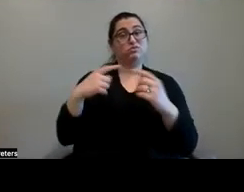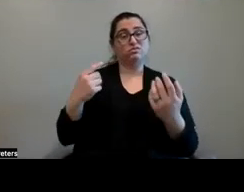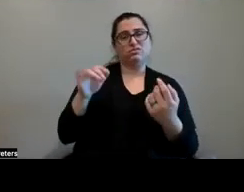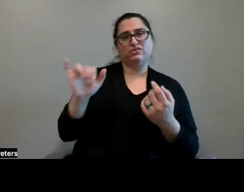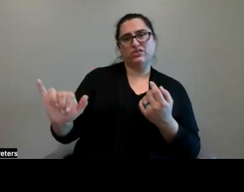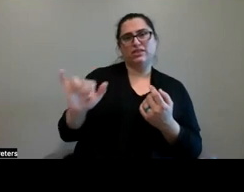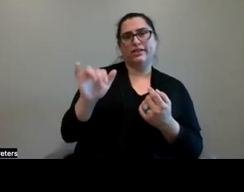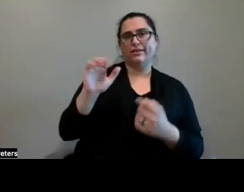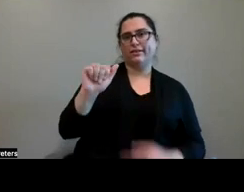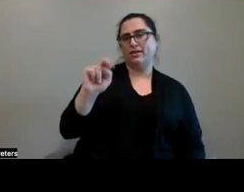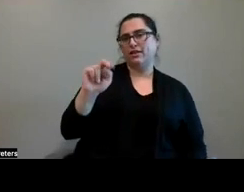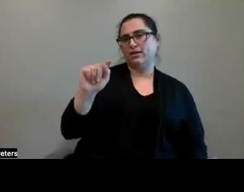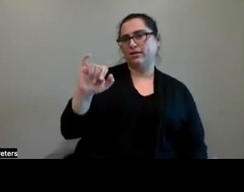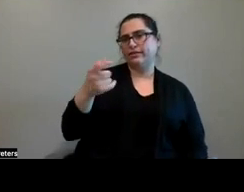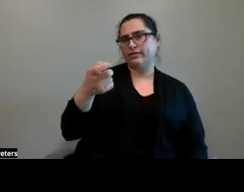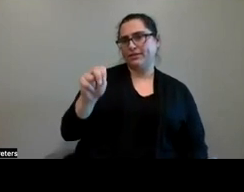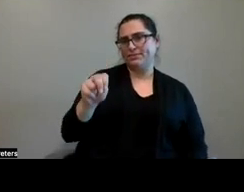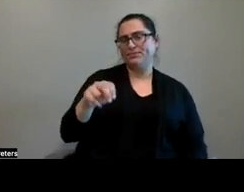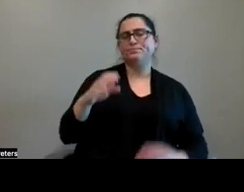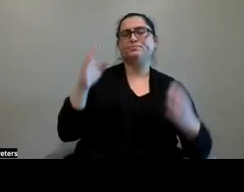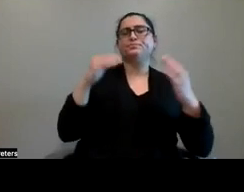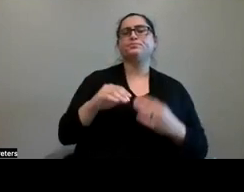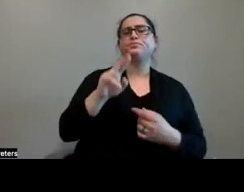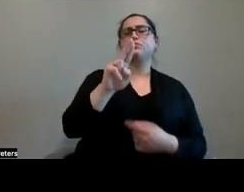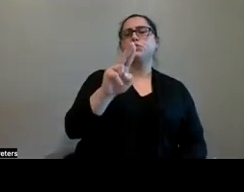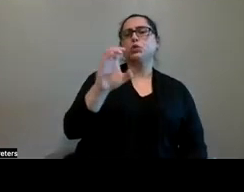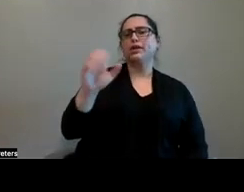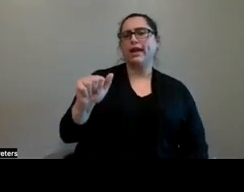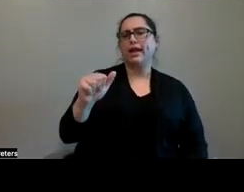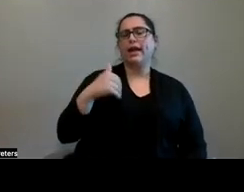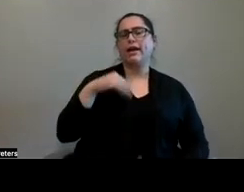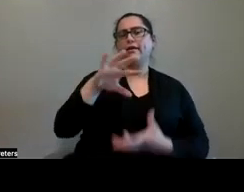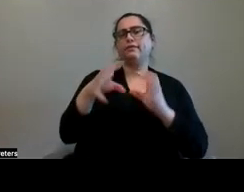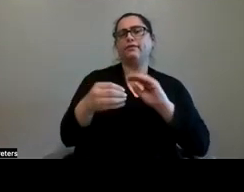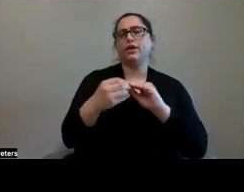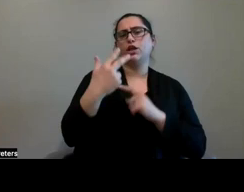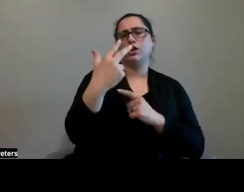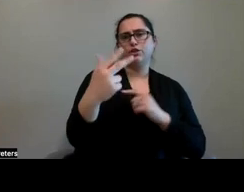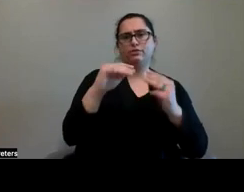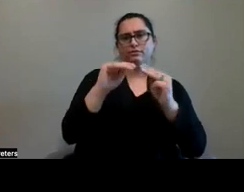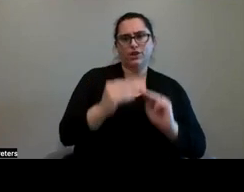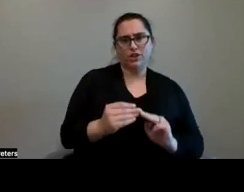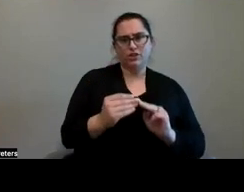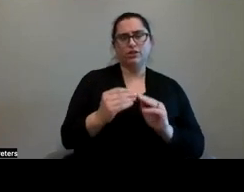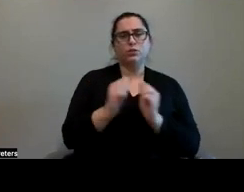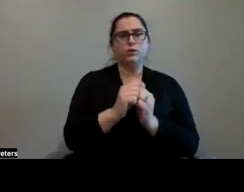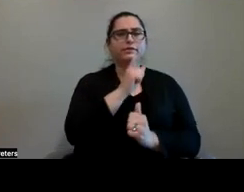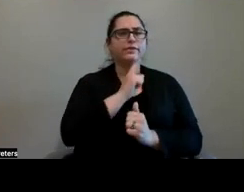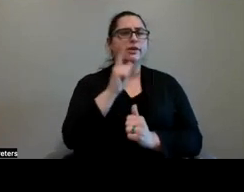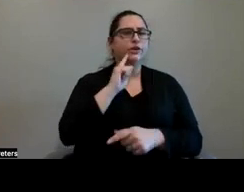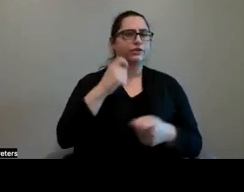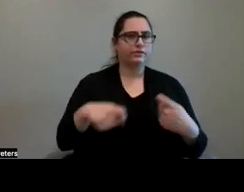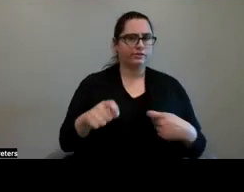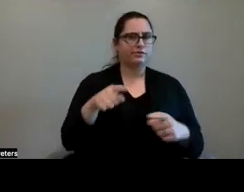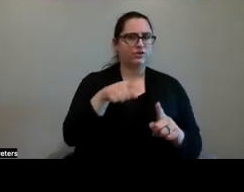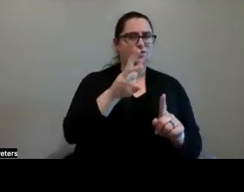antigen. For the UCA, we have 3 variants with a single substitution from wild type that are improving